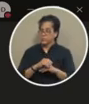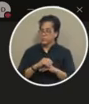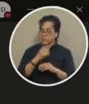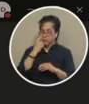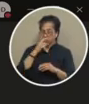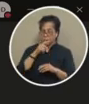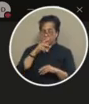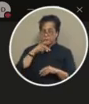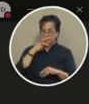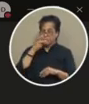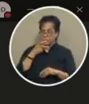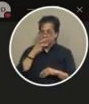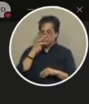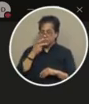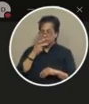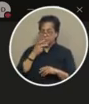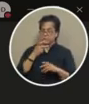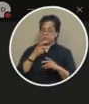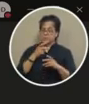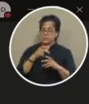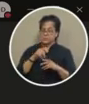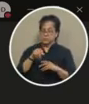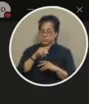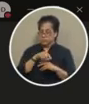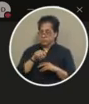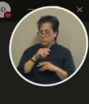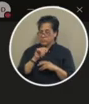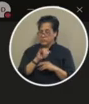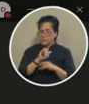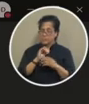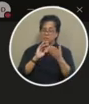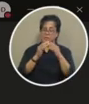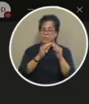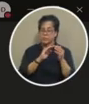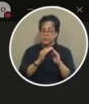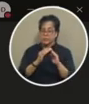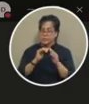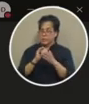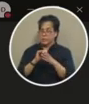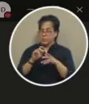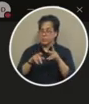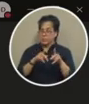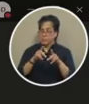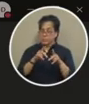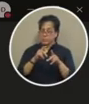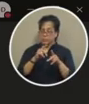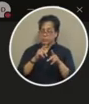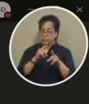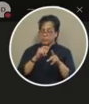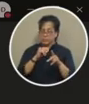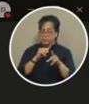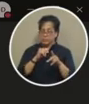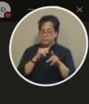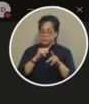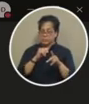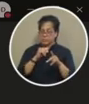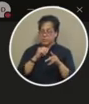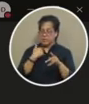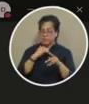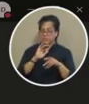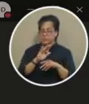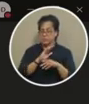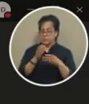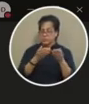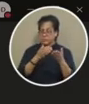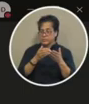the public health, safety, and welfare of the community for people to not be left without service. So we will enforce it to the